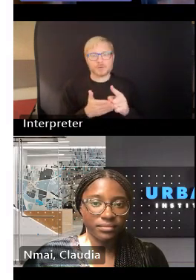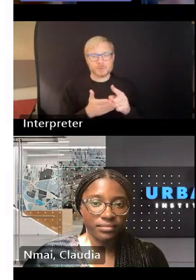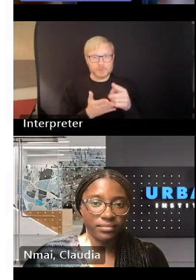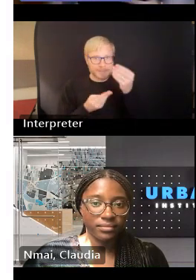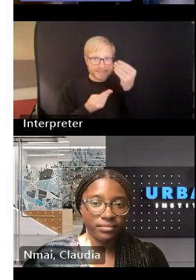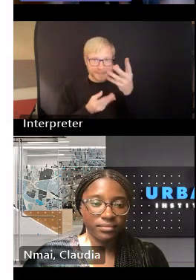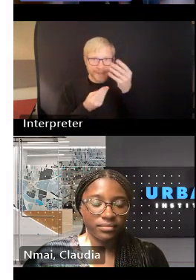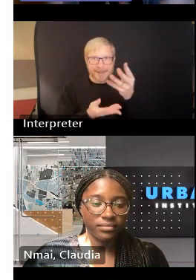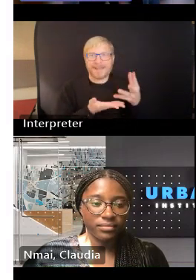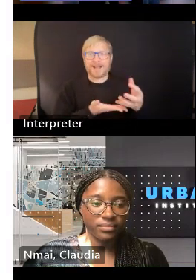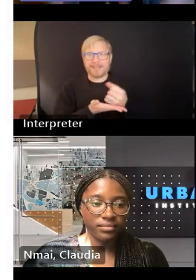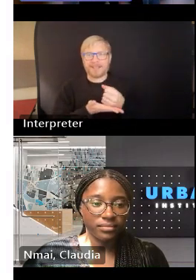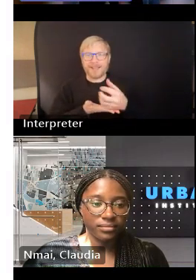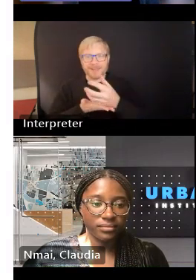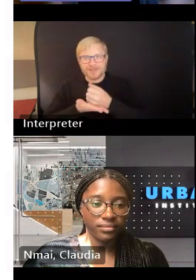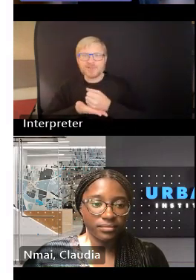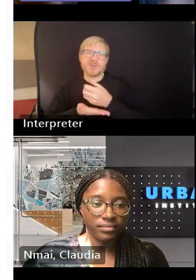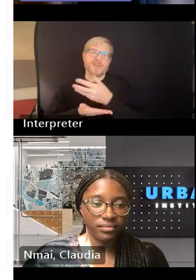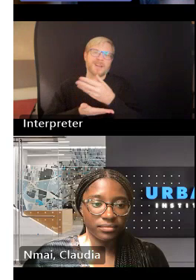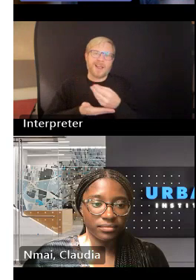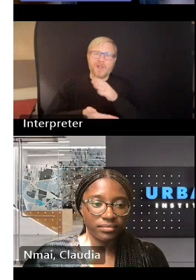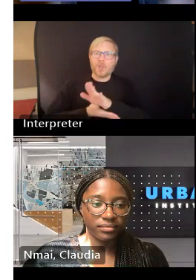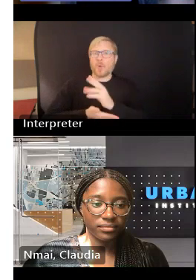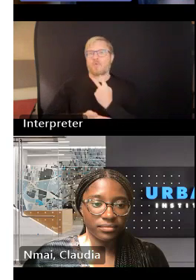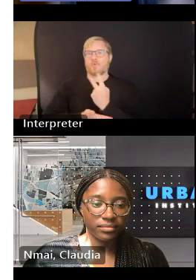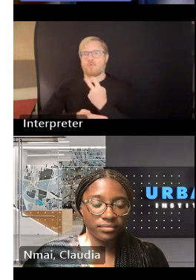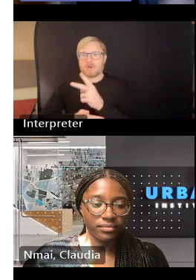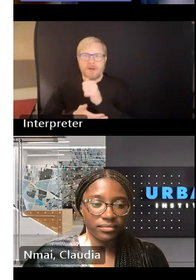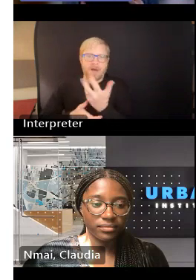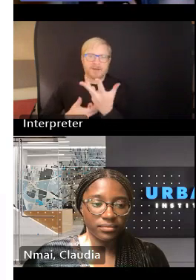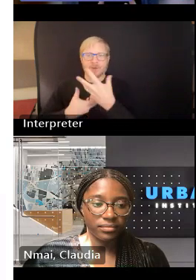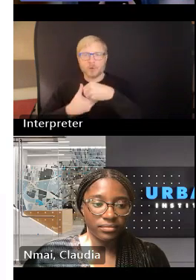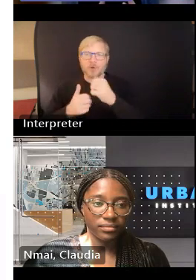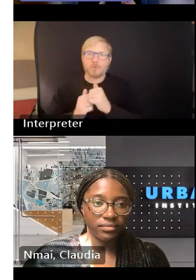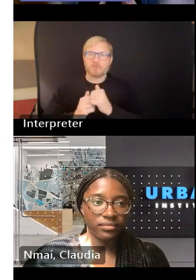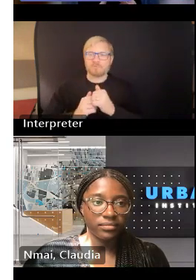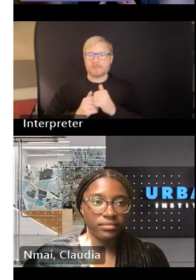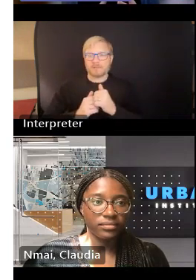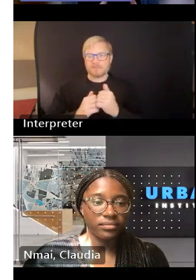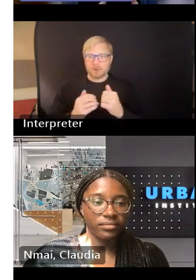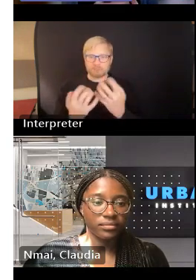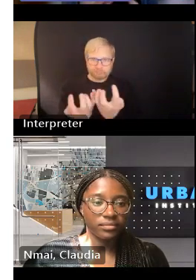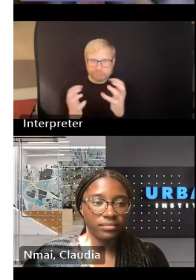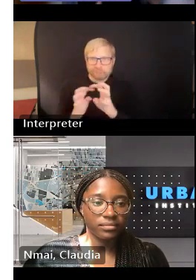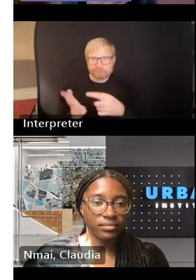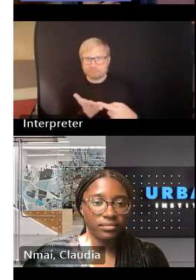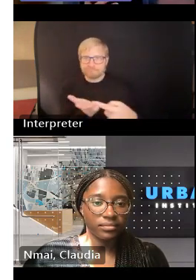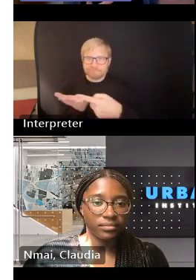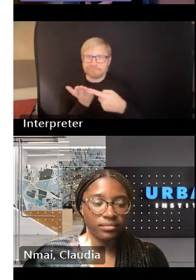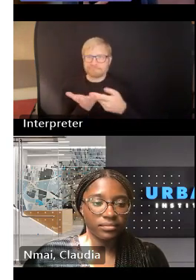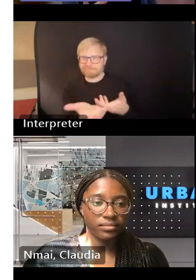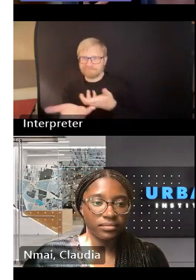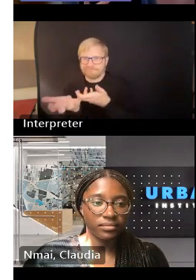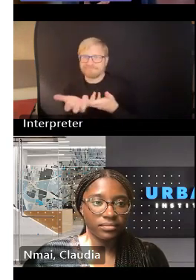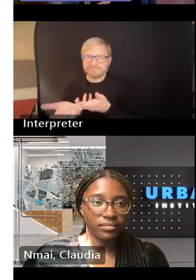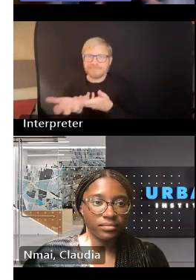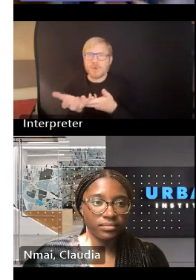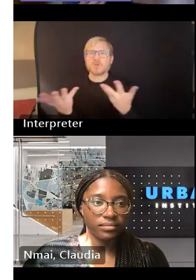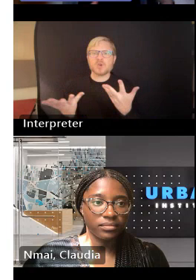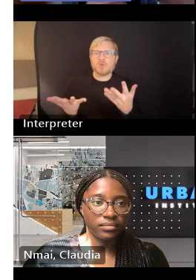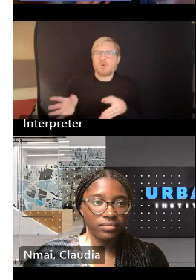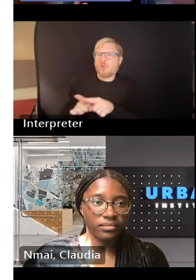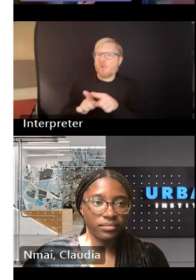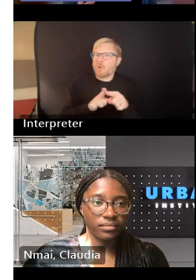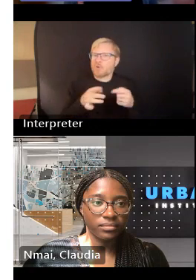in conversations about policy and program development. We also wanted to understand to what extent there's alignment